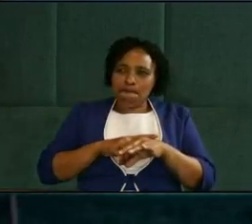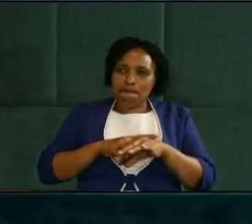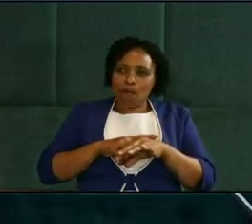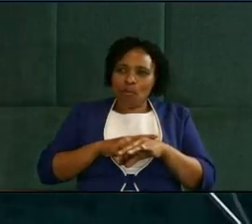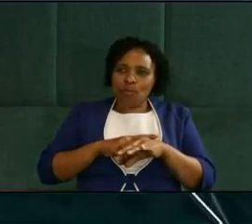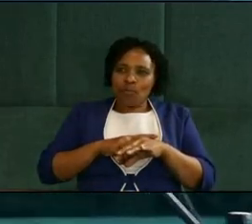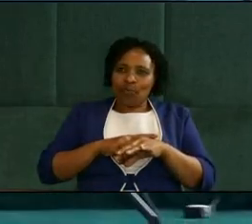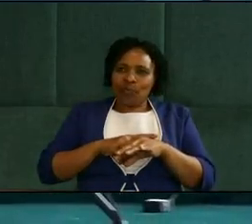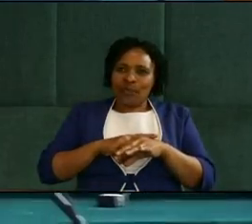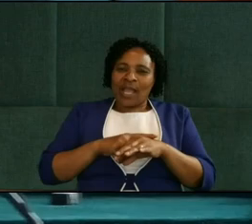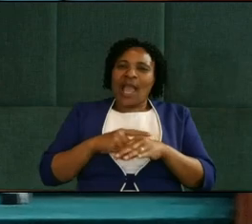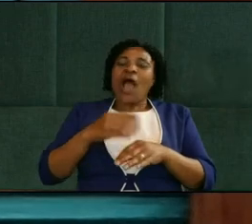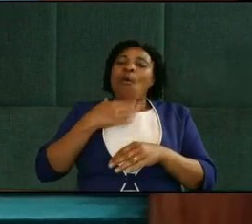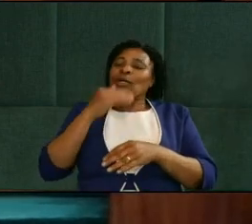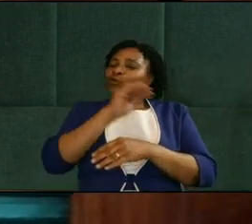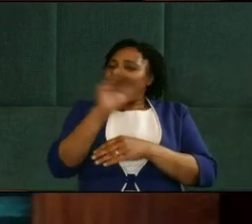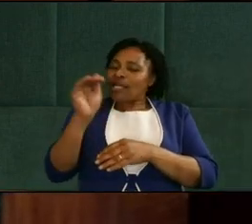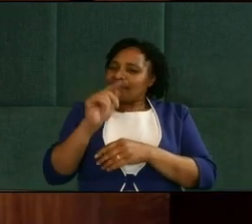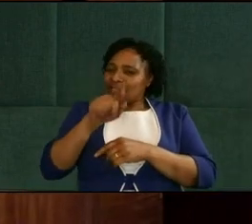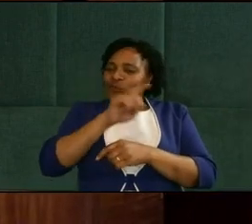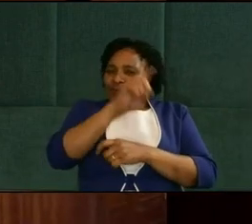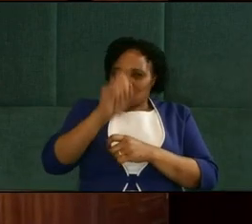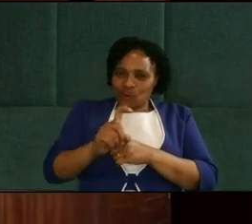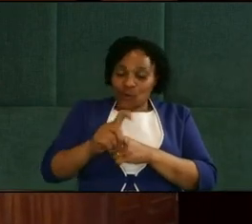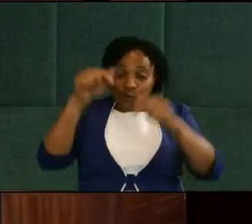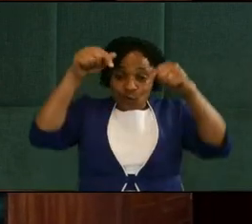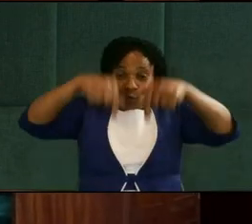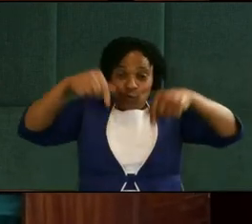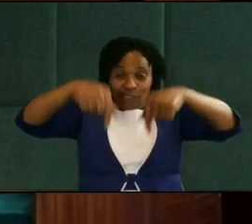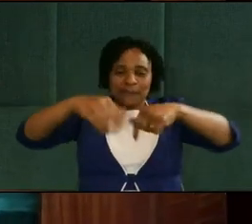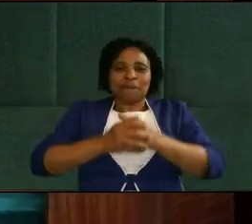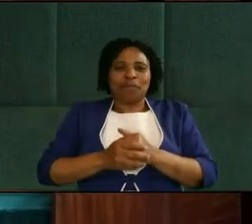And before I run this dream, I want to ask this question. Today,